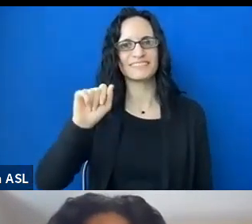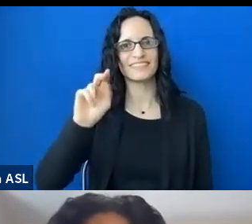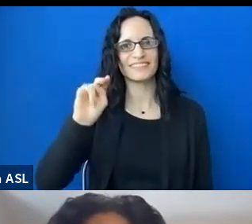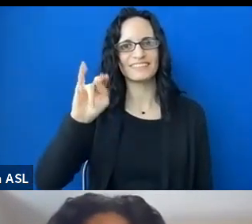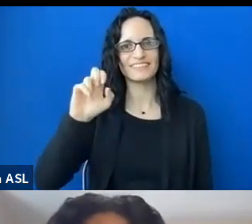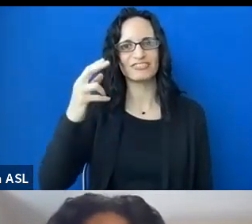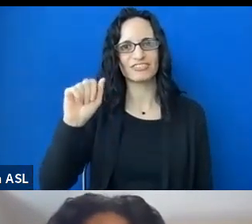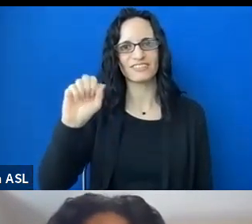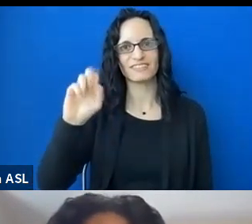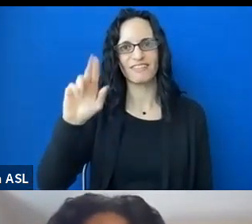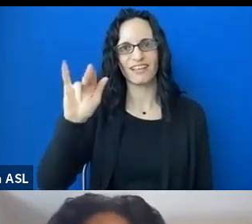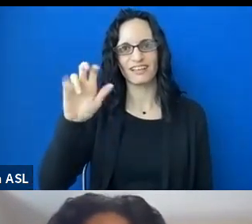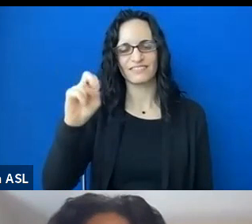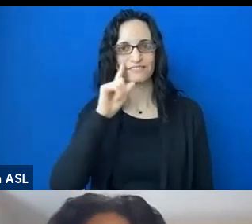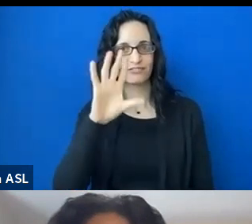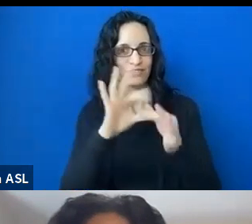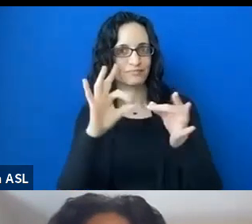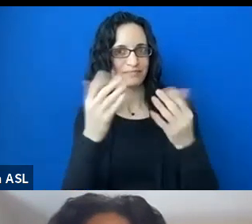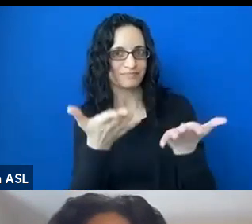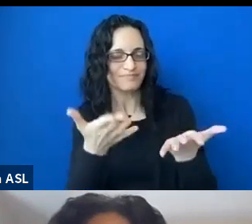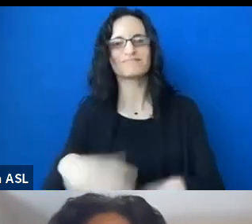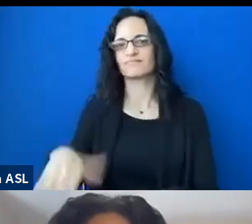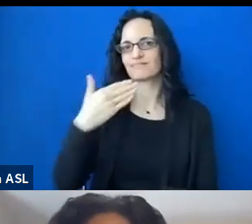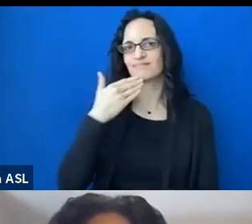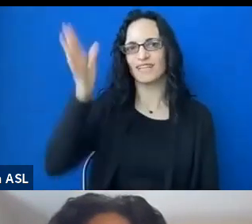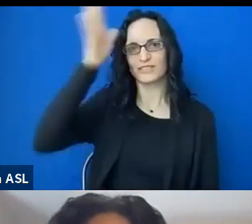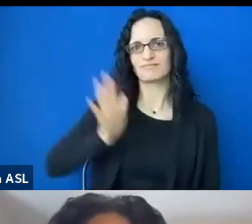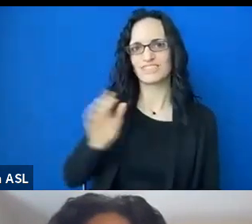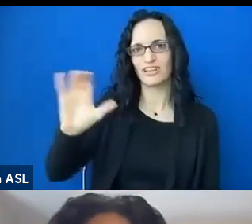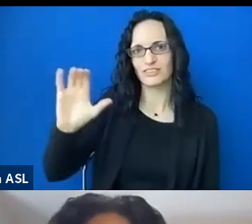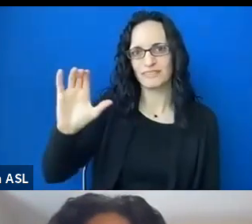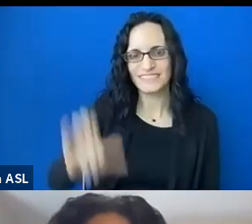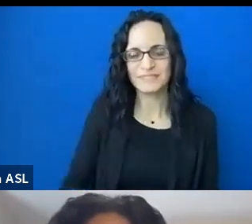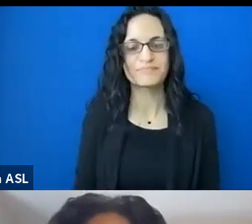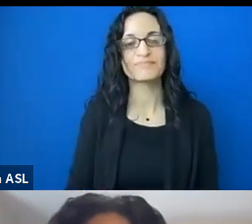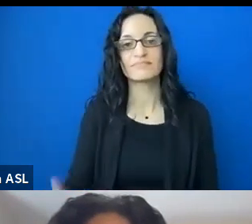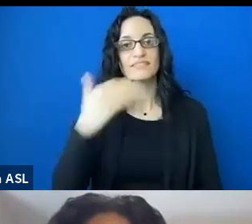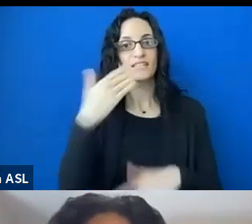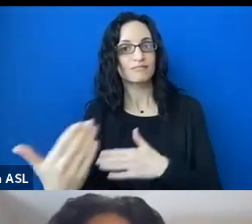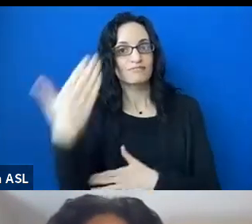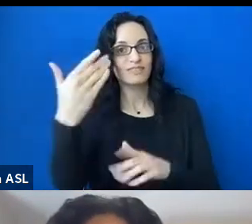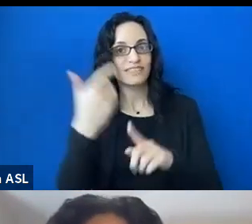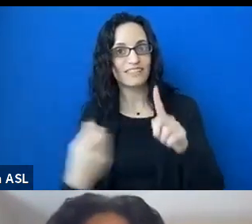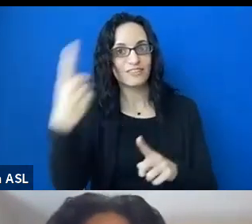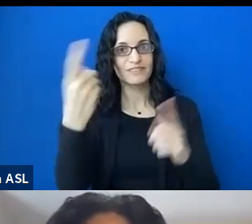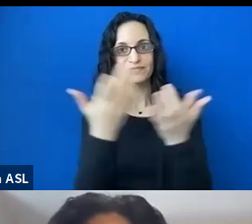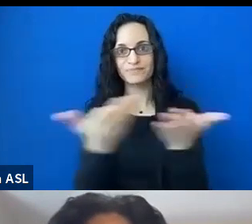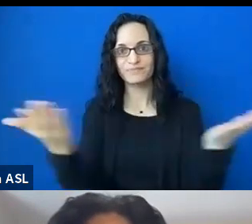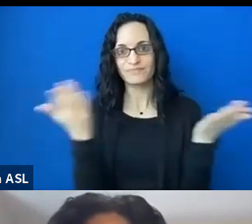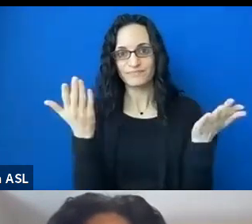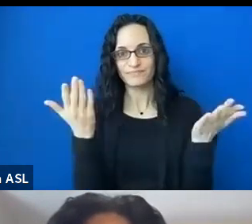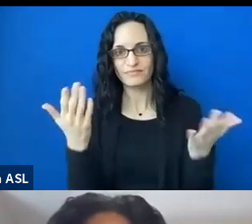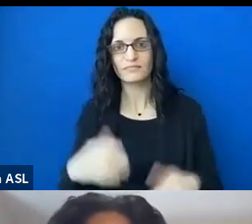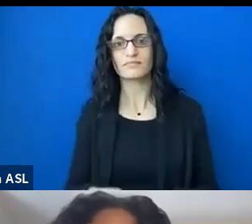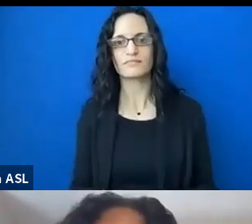words. Thank you, Mr. Contempasas. Good morning, everyone. I